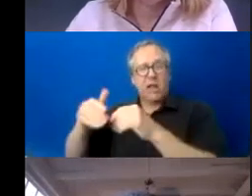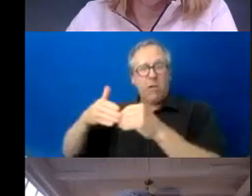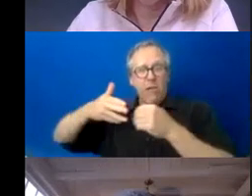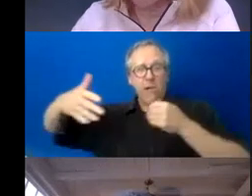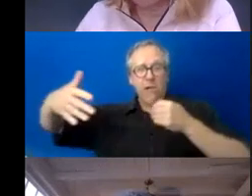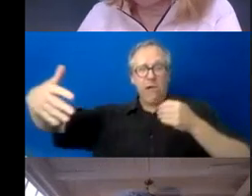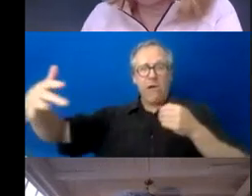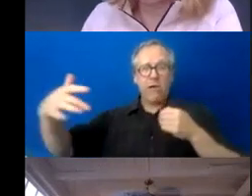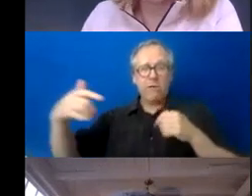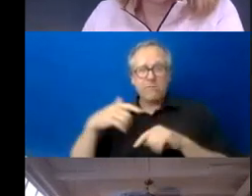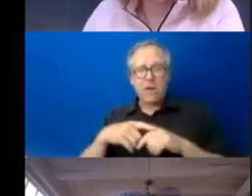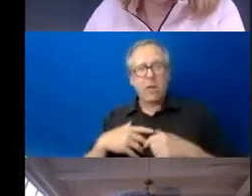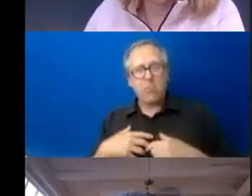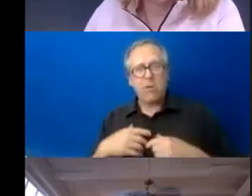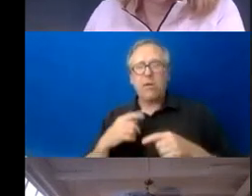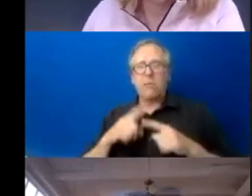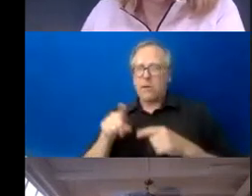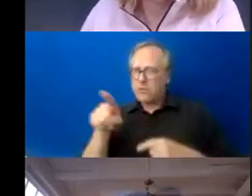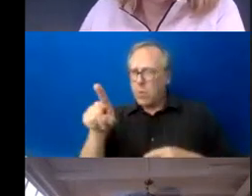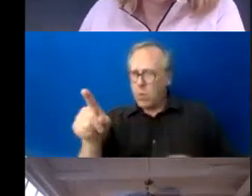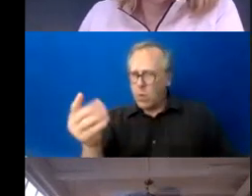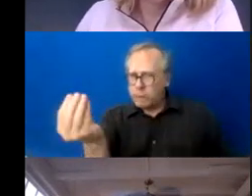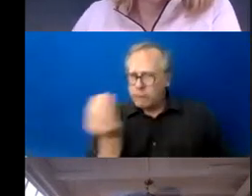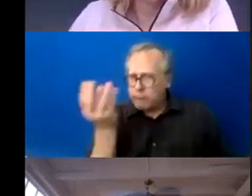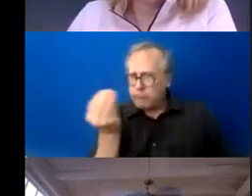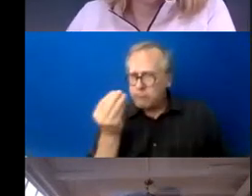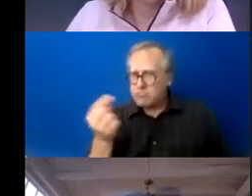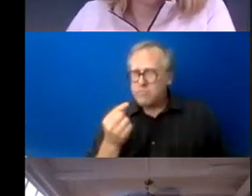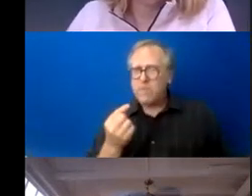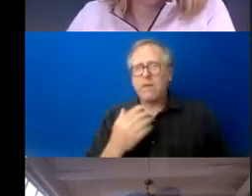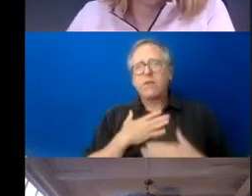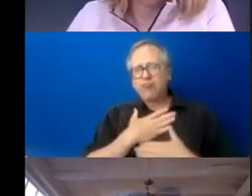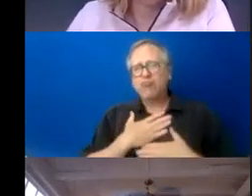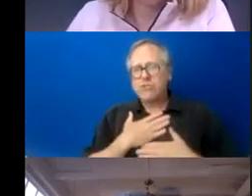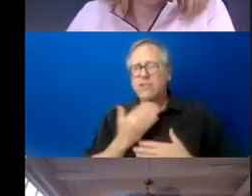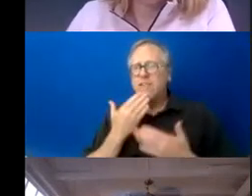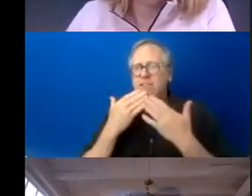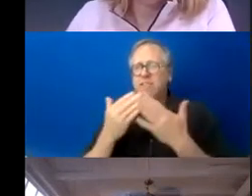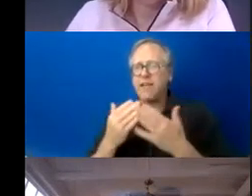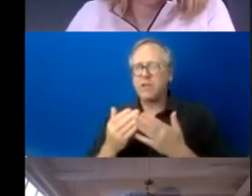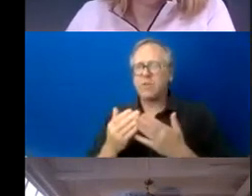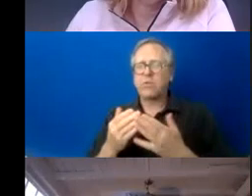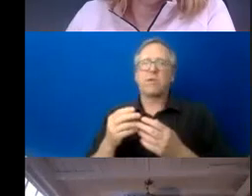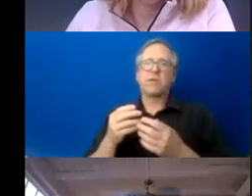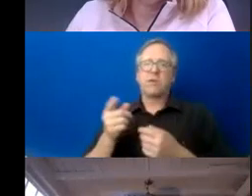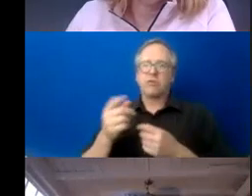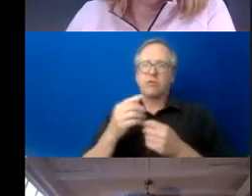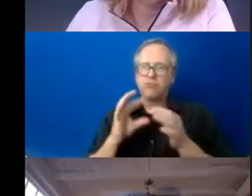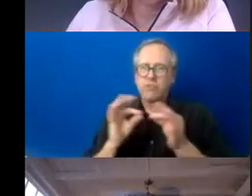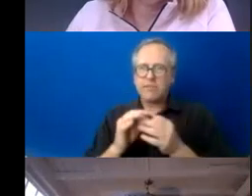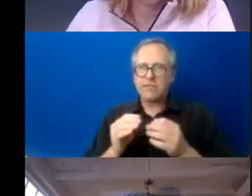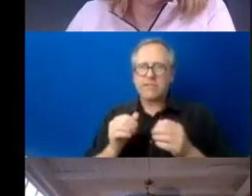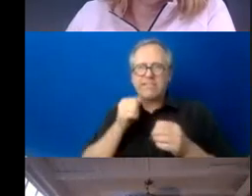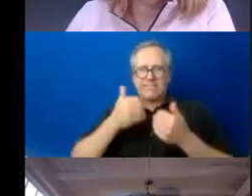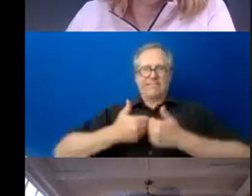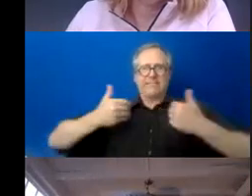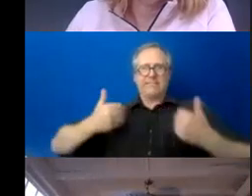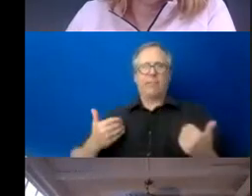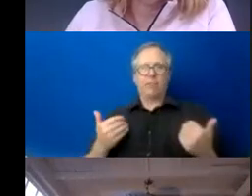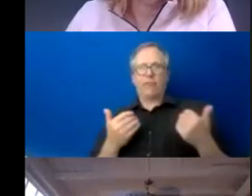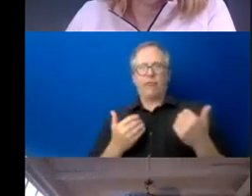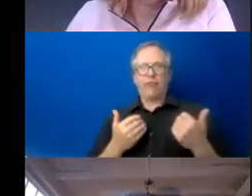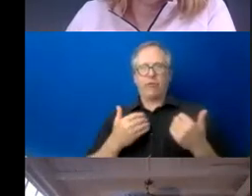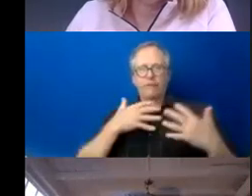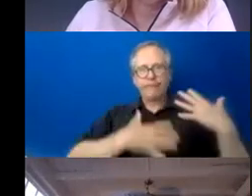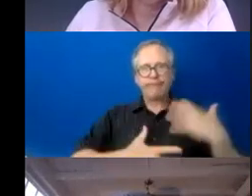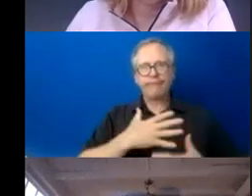So, but what you're saying is helping me, and I appreciate that, particularly, when you talk about the fact that it isn't the same pathway. And obviously